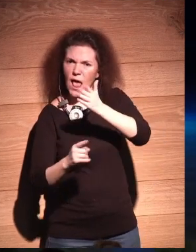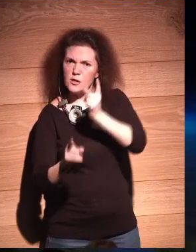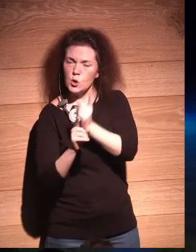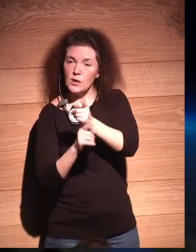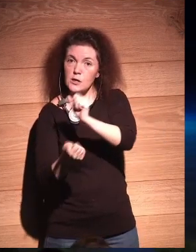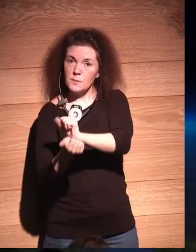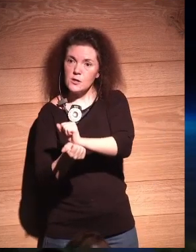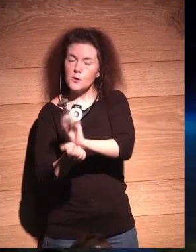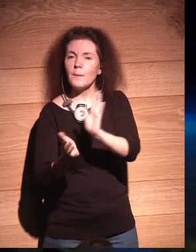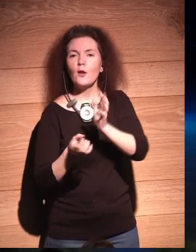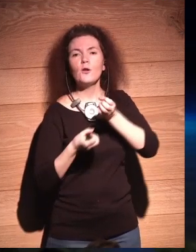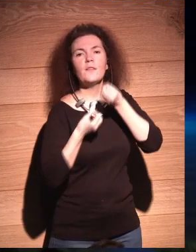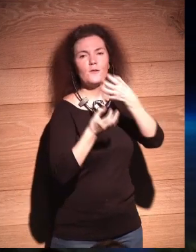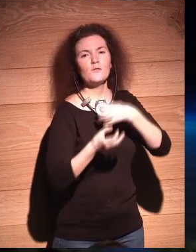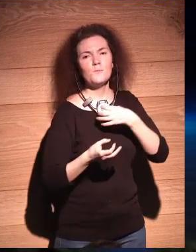team